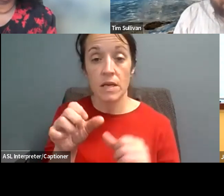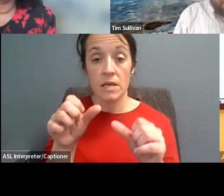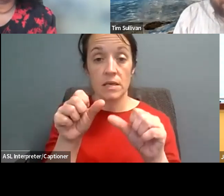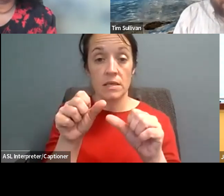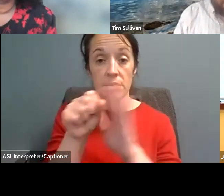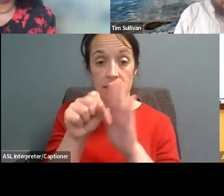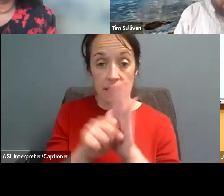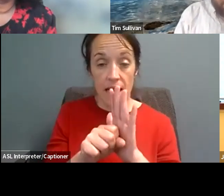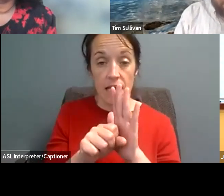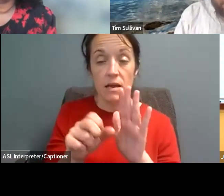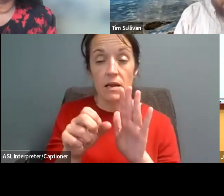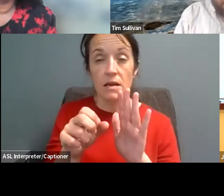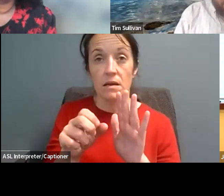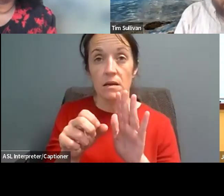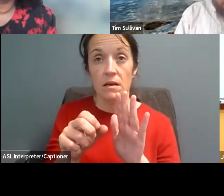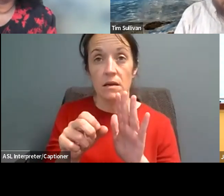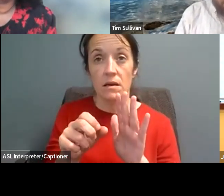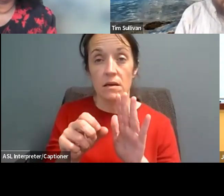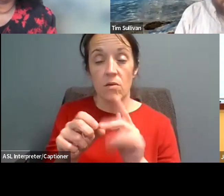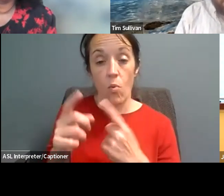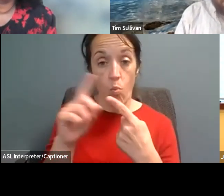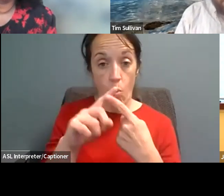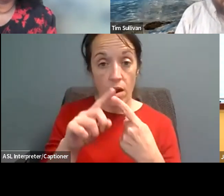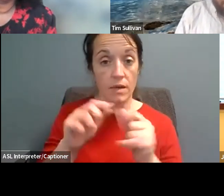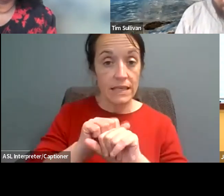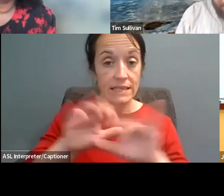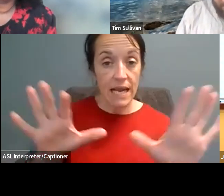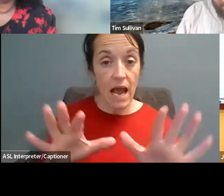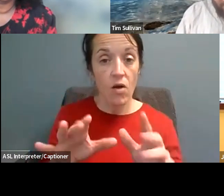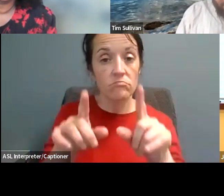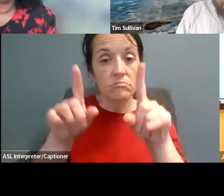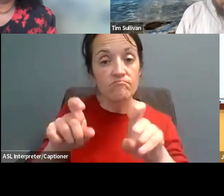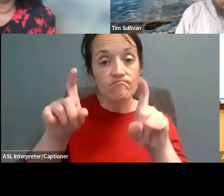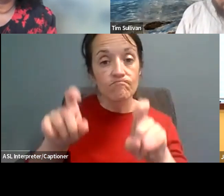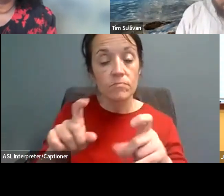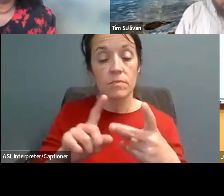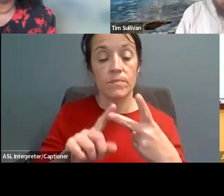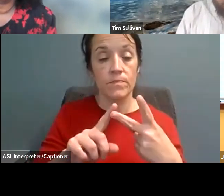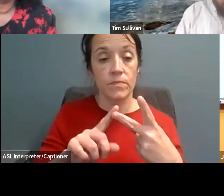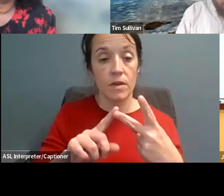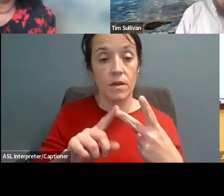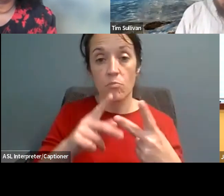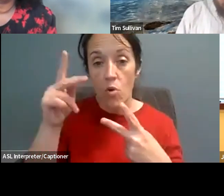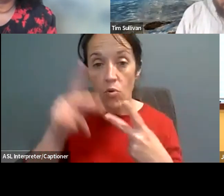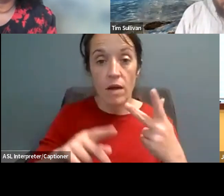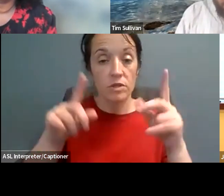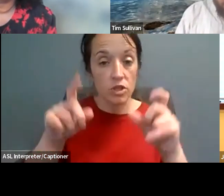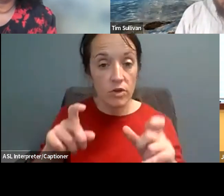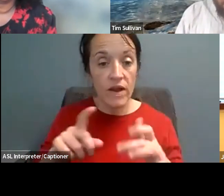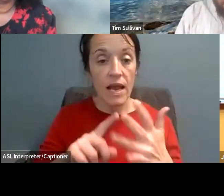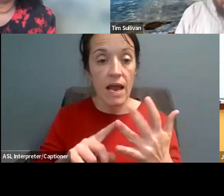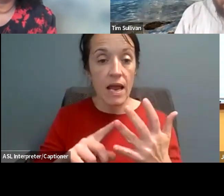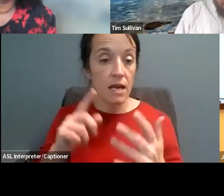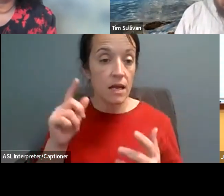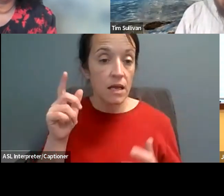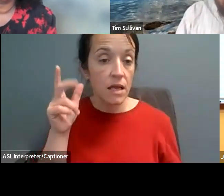listening groups, to focus groups, to surveys. And they even went so far as to have some of their listening sessions done in